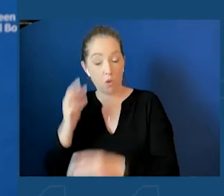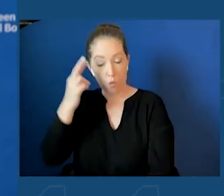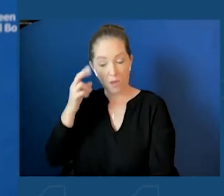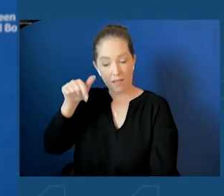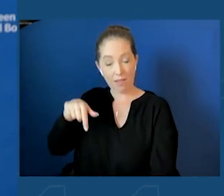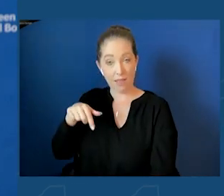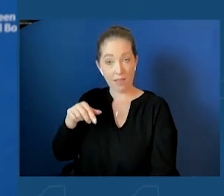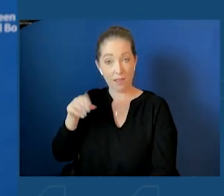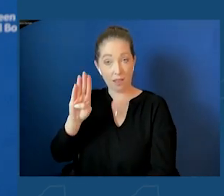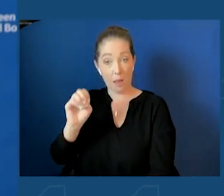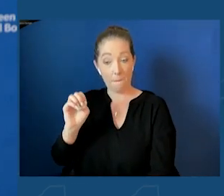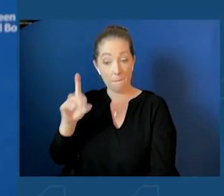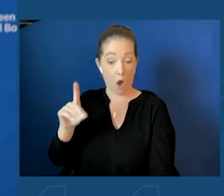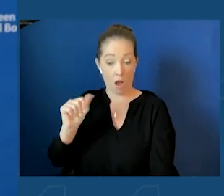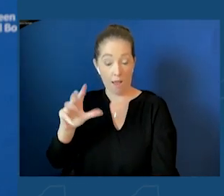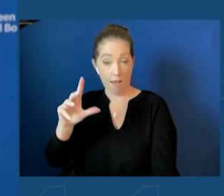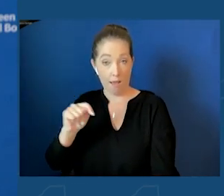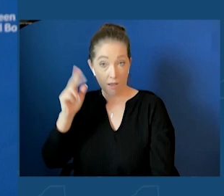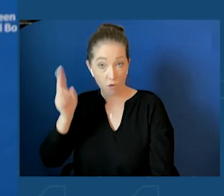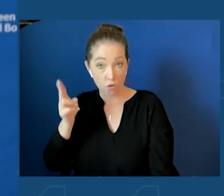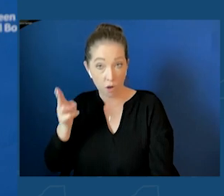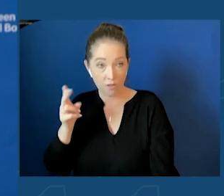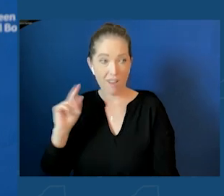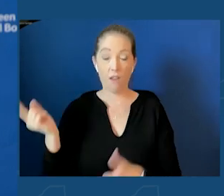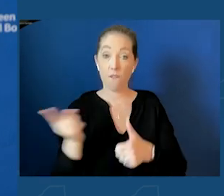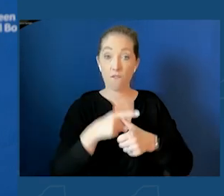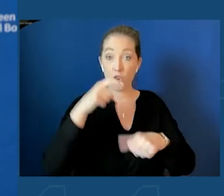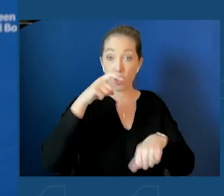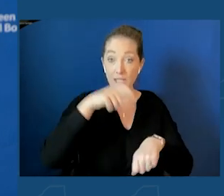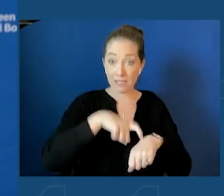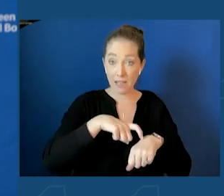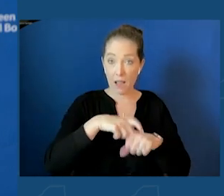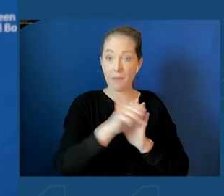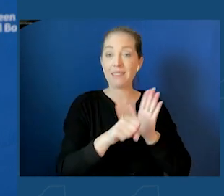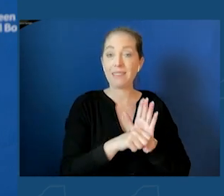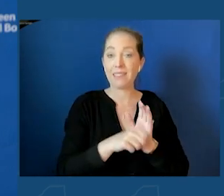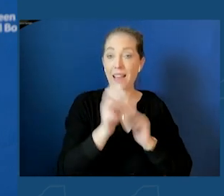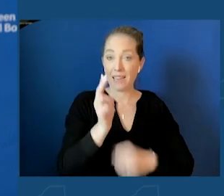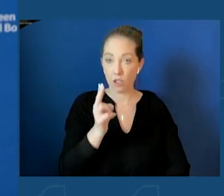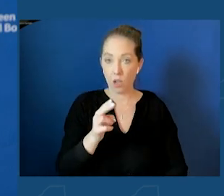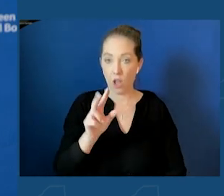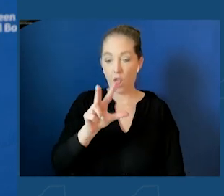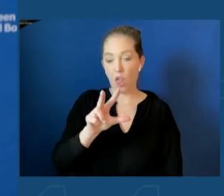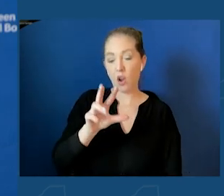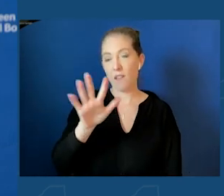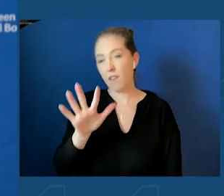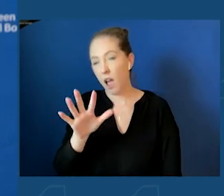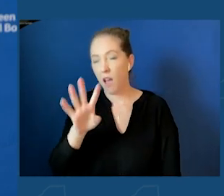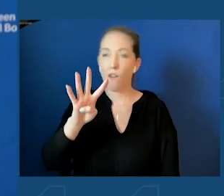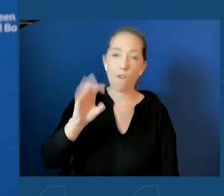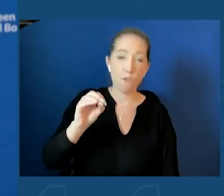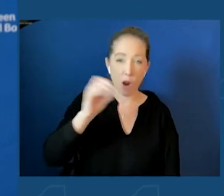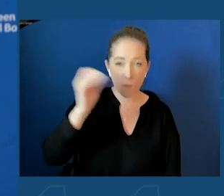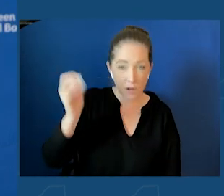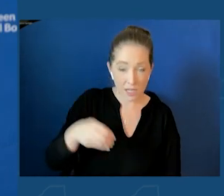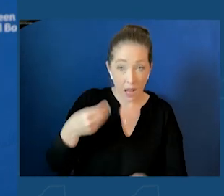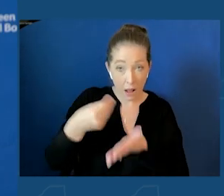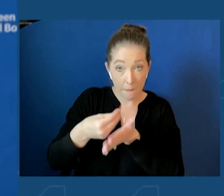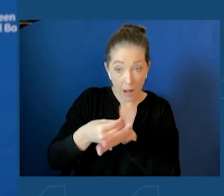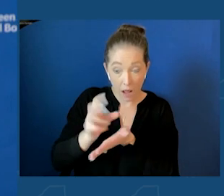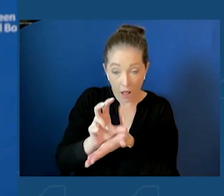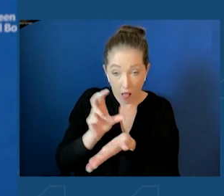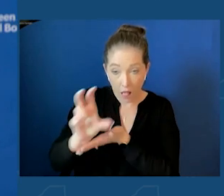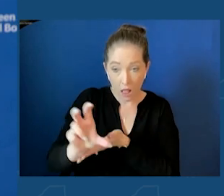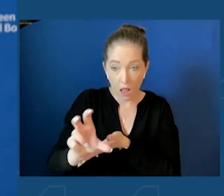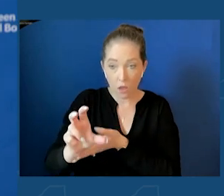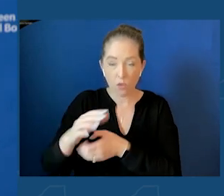state history that a portion, at least 35%, if not 40%, will go to disadvantaged communities.